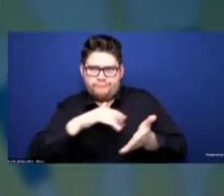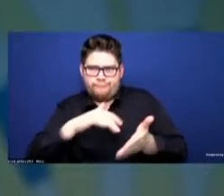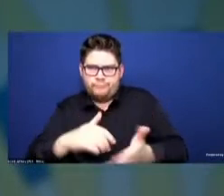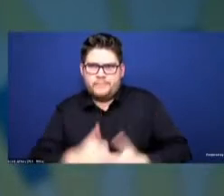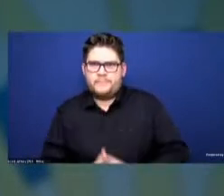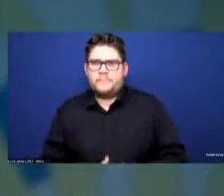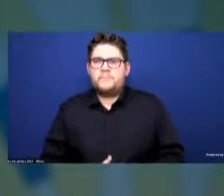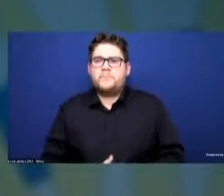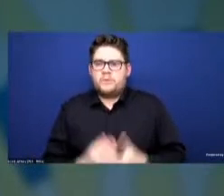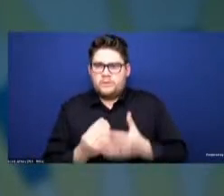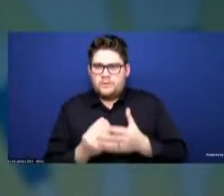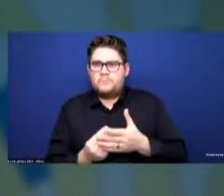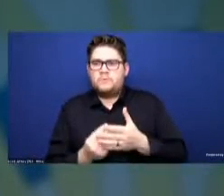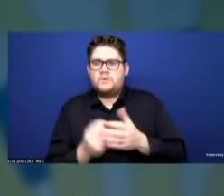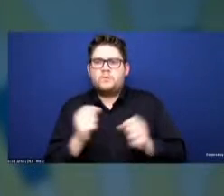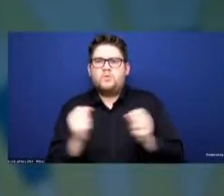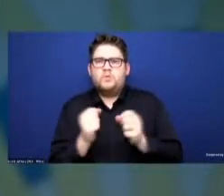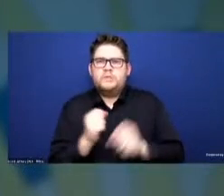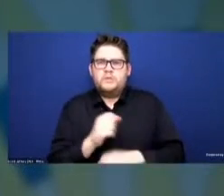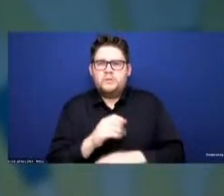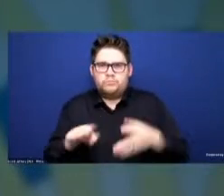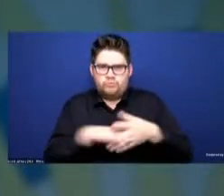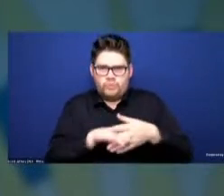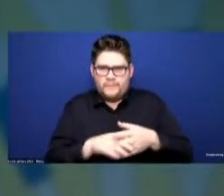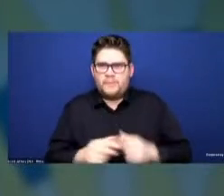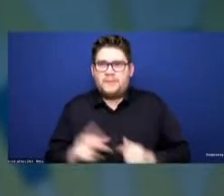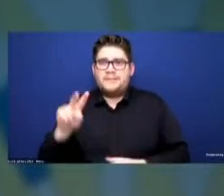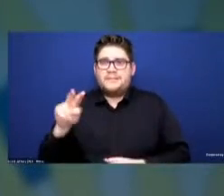by the Fraser Health Authority for schools in Fraser